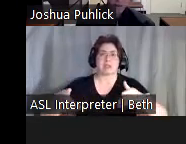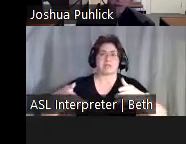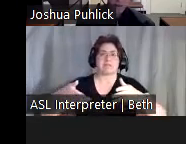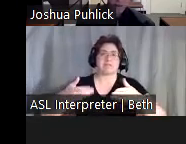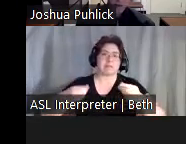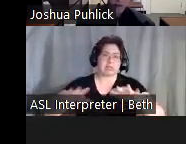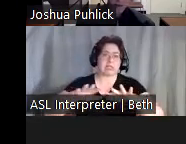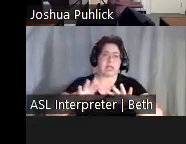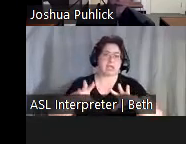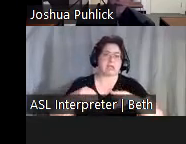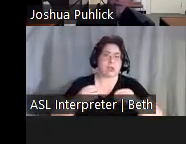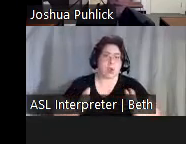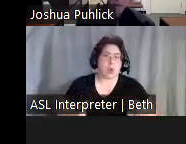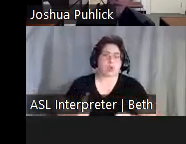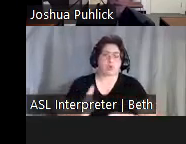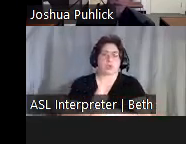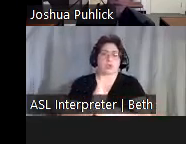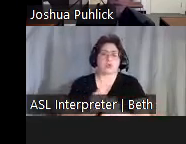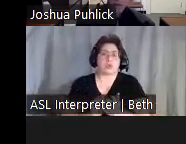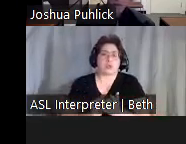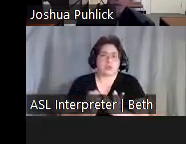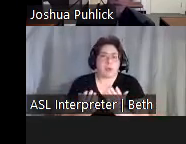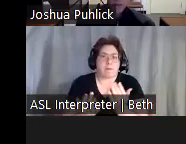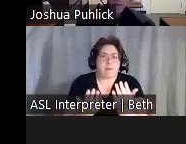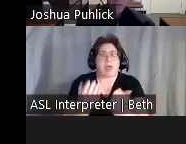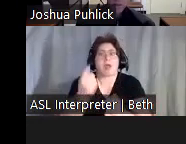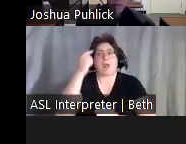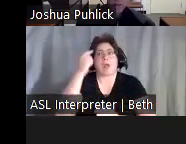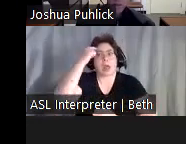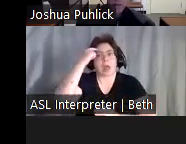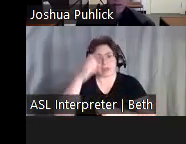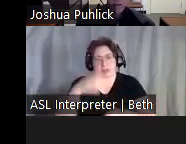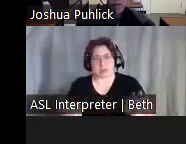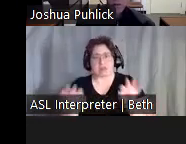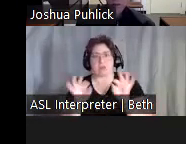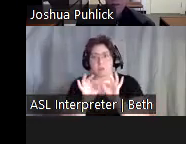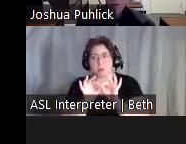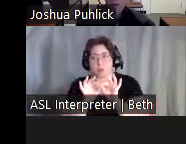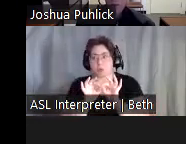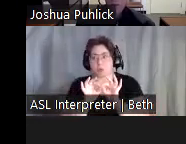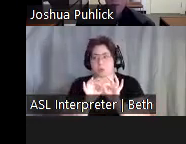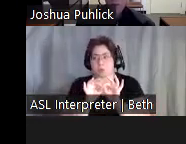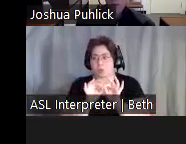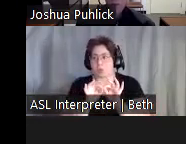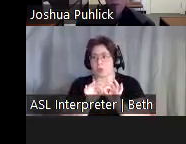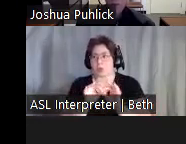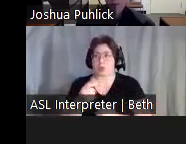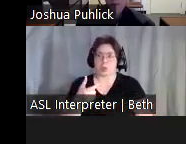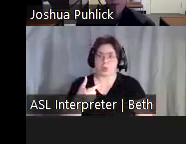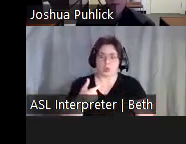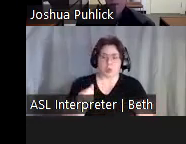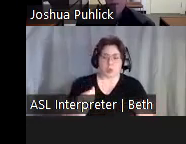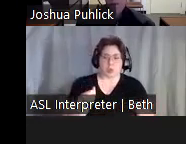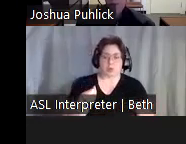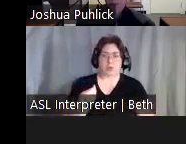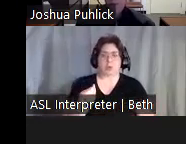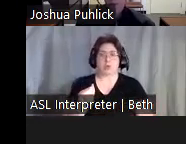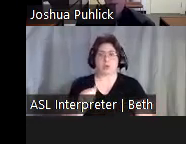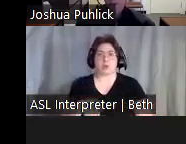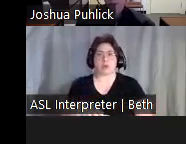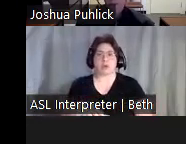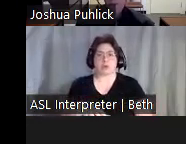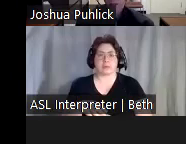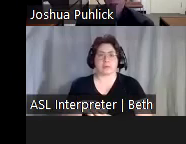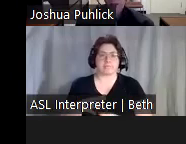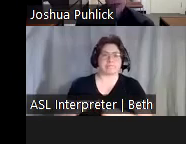So I think that's important, and you know, Georgia and surrounding states are, I think, a